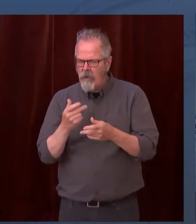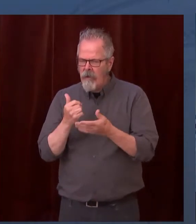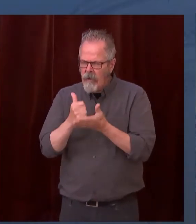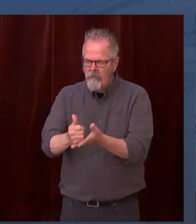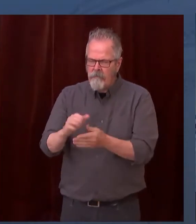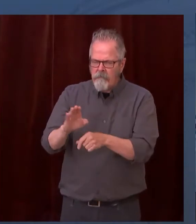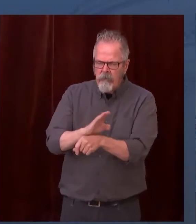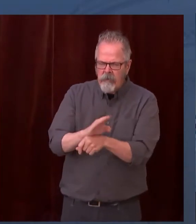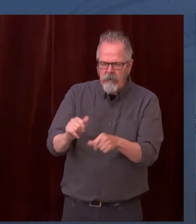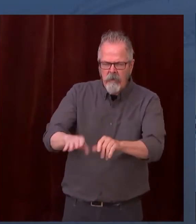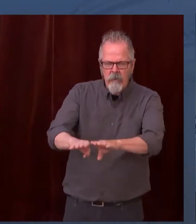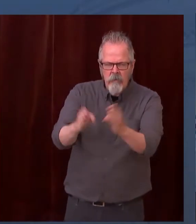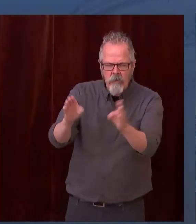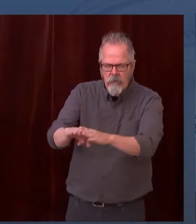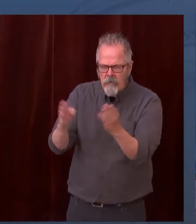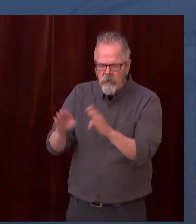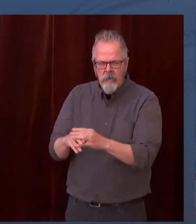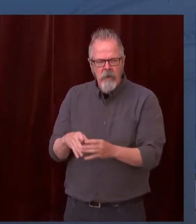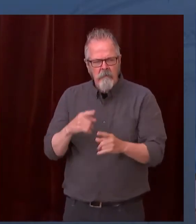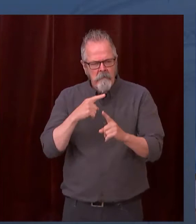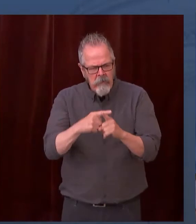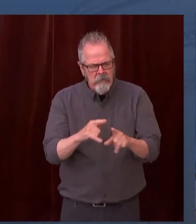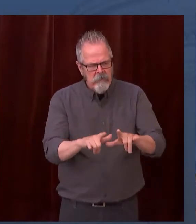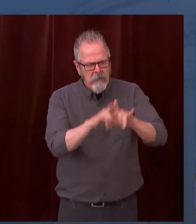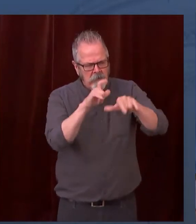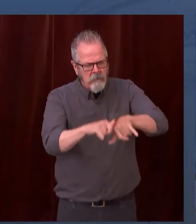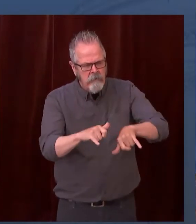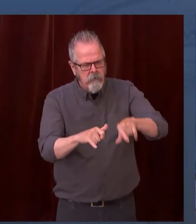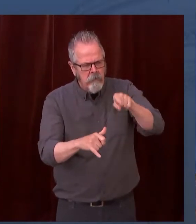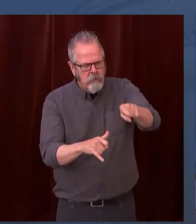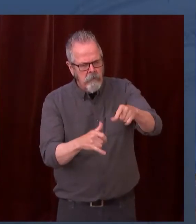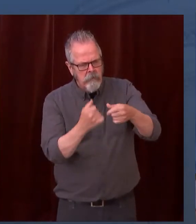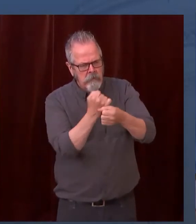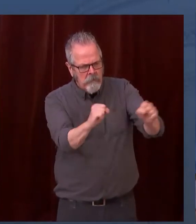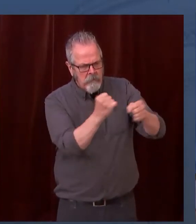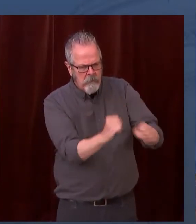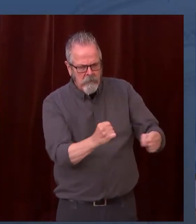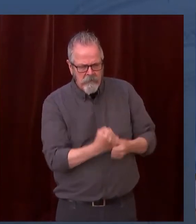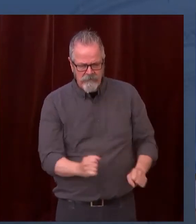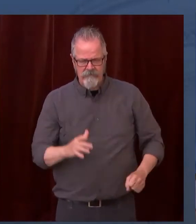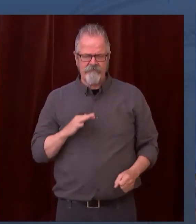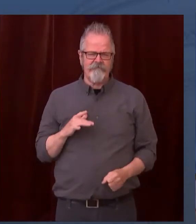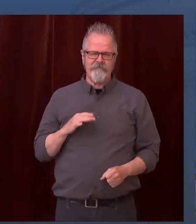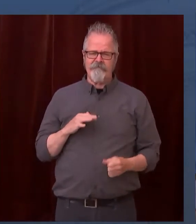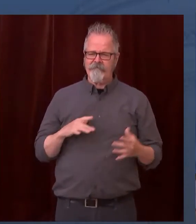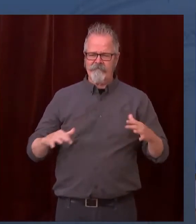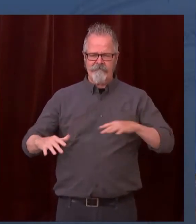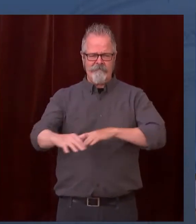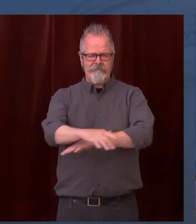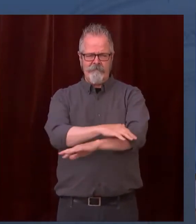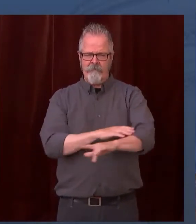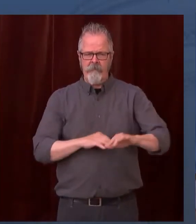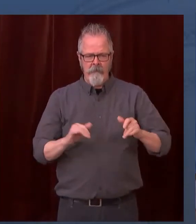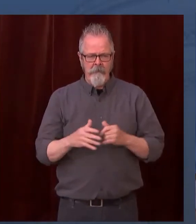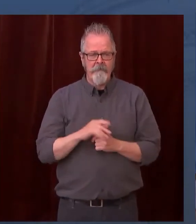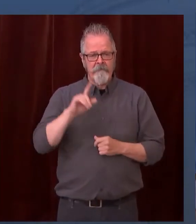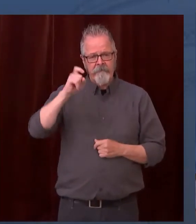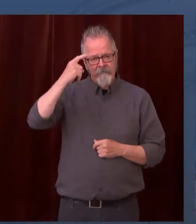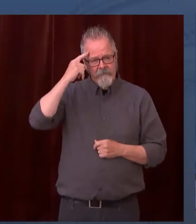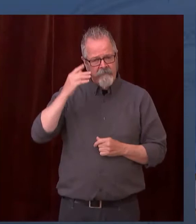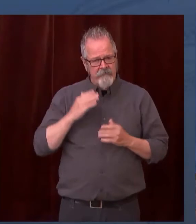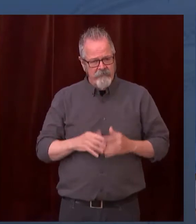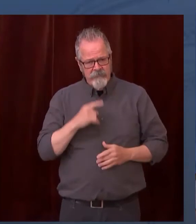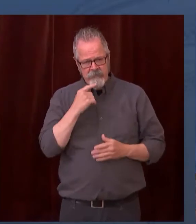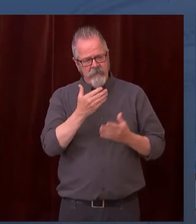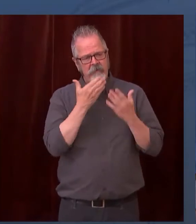Well, thank you, Mayor Byers. We're glad we're making progress. And we're gonna keep that up, I know. And I